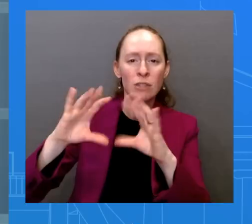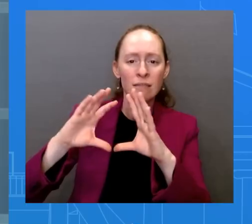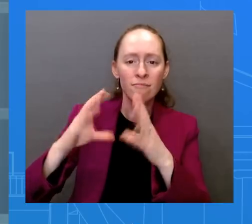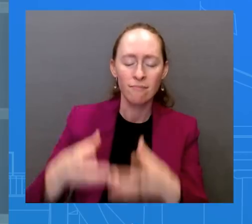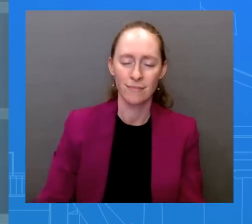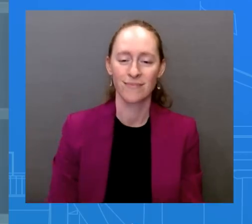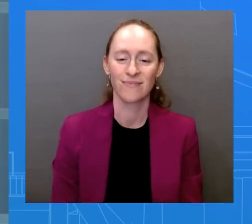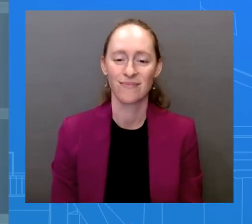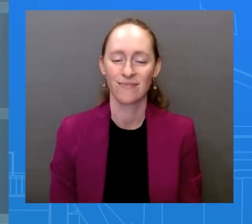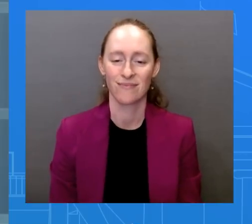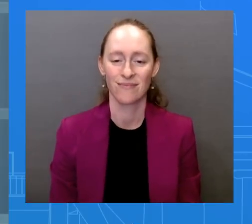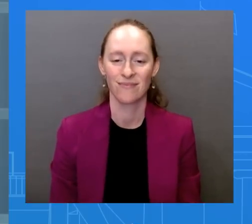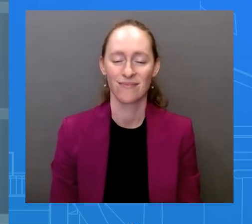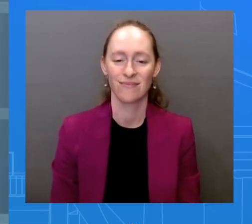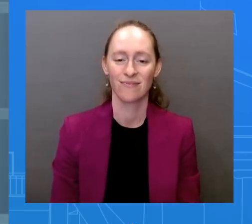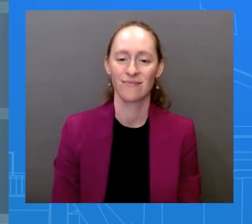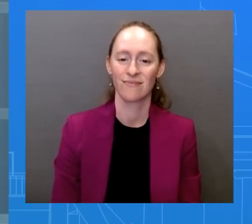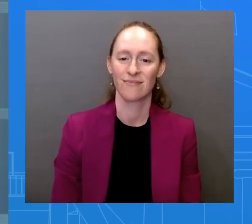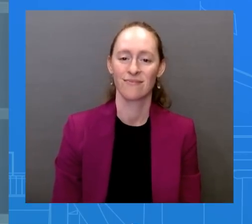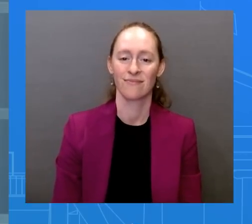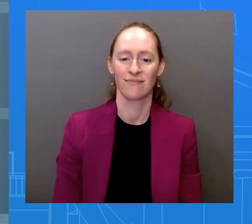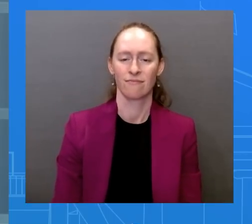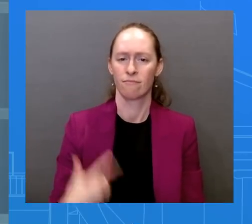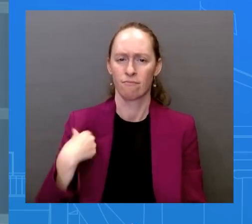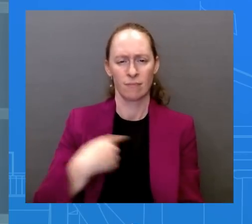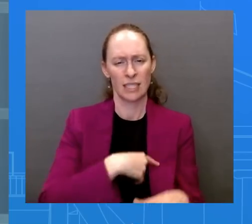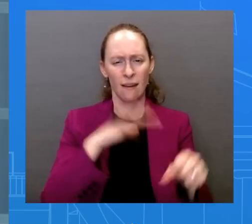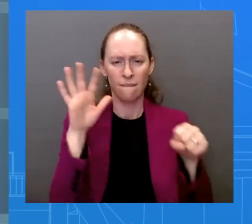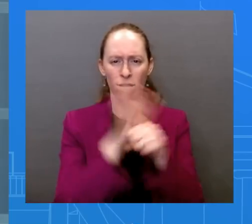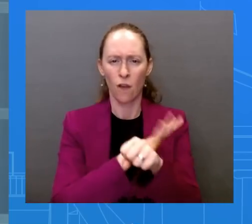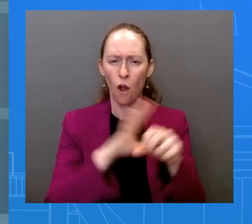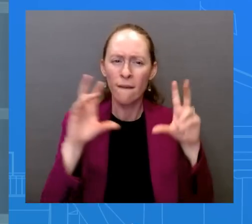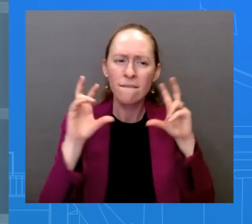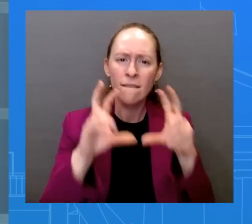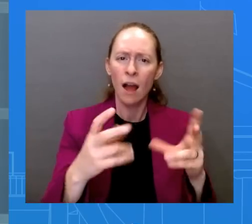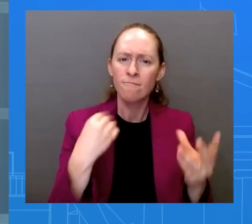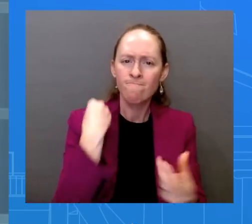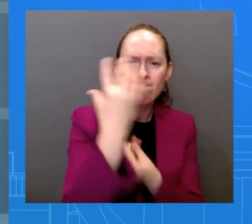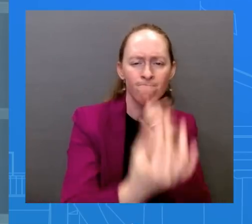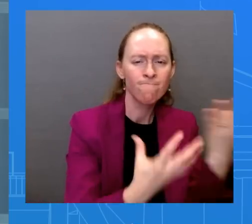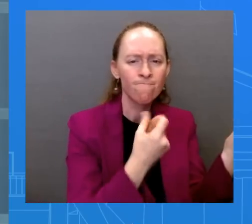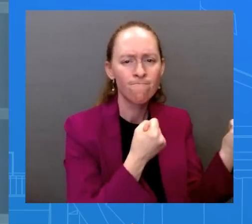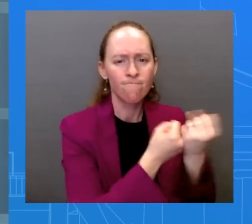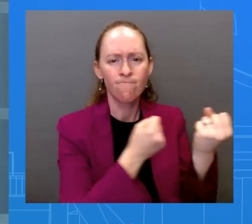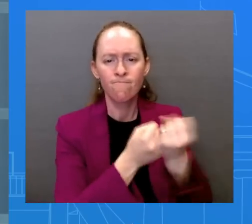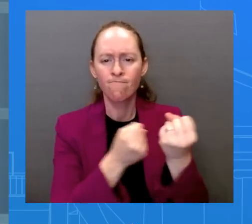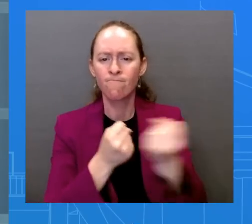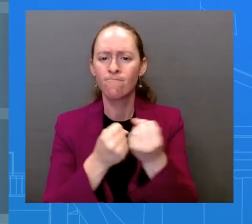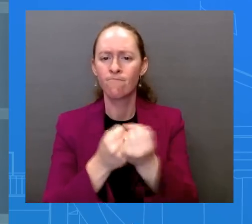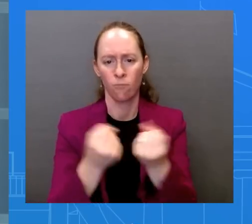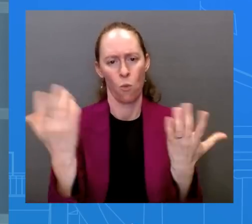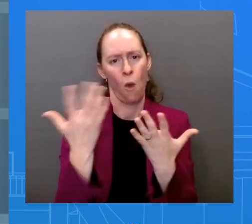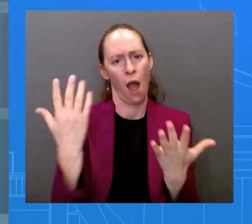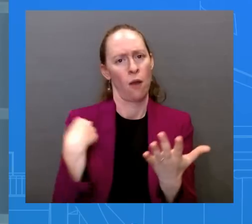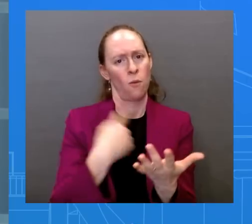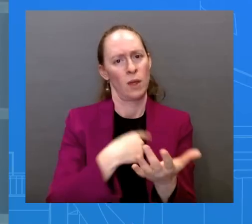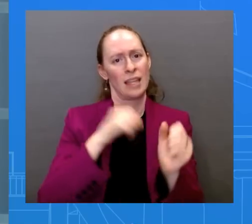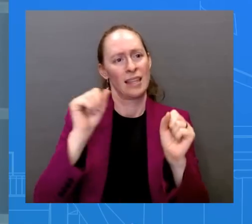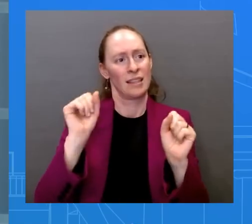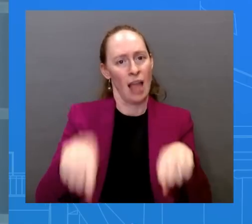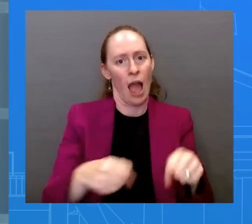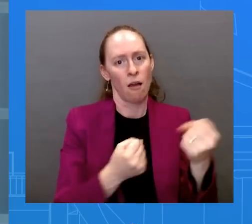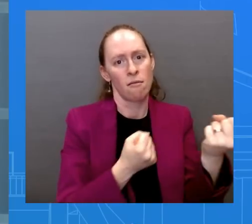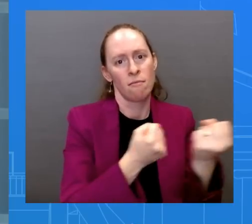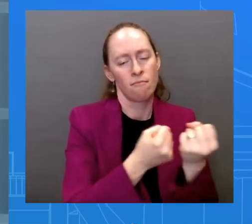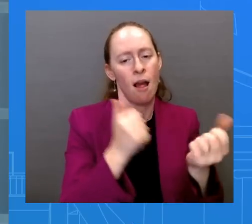We surged resources on the ground to make sure that we did everything that we can to help the people of Mississippi. This is the same. There